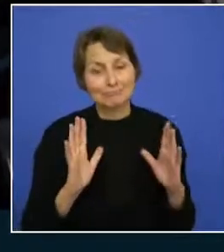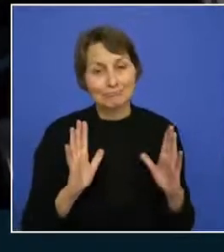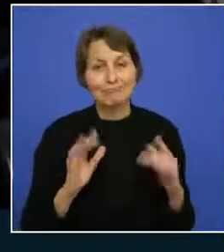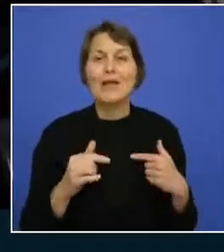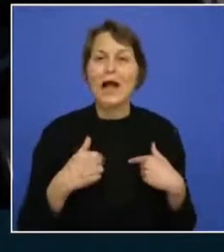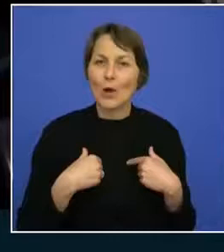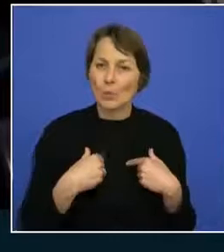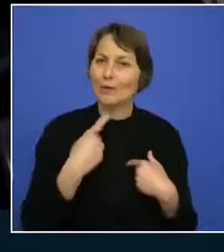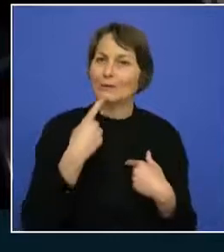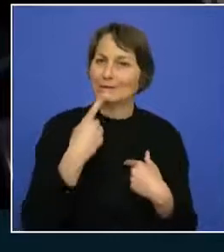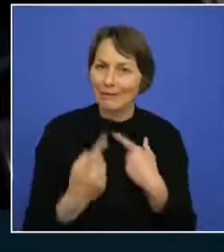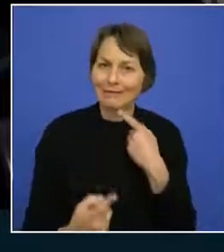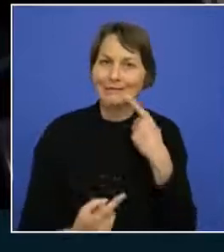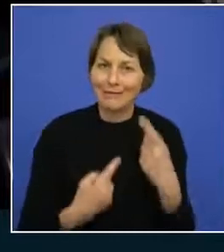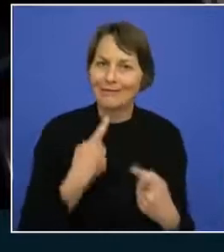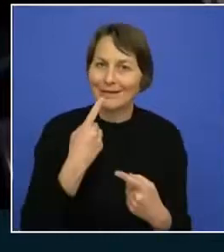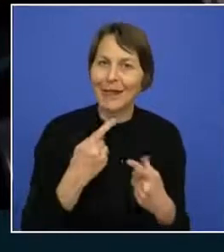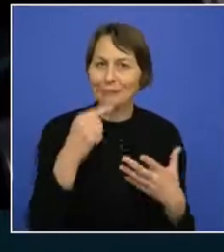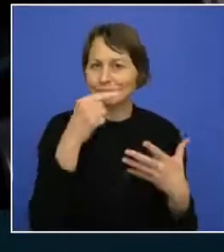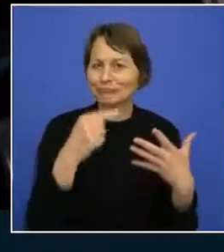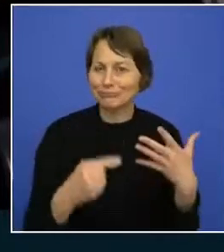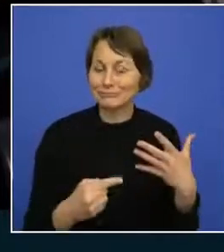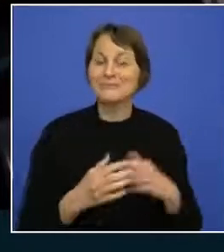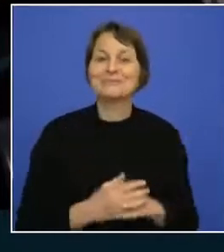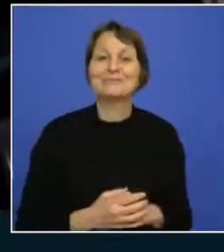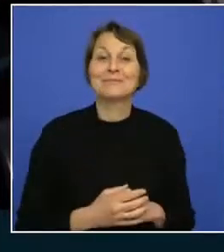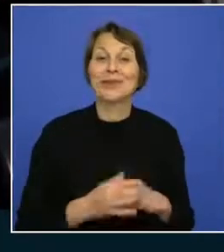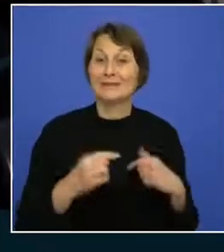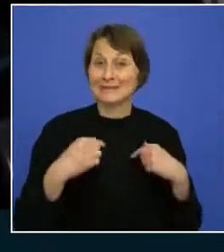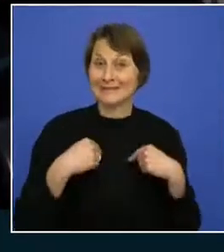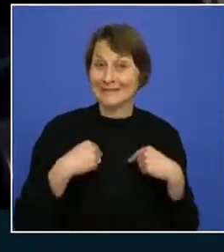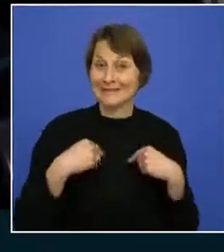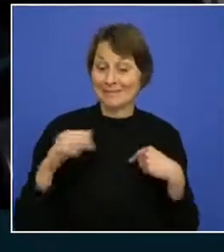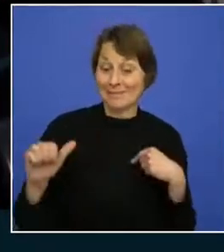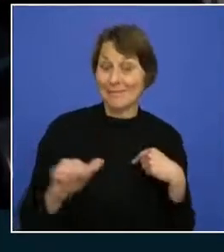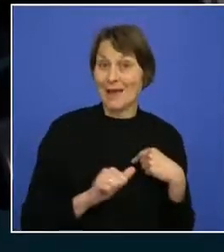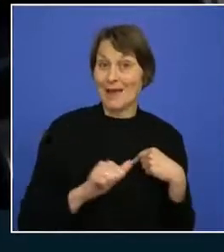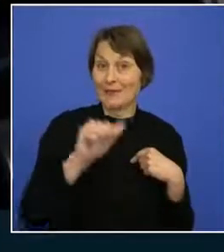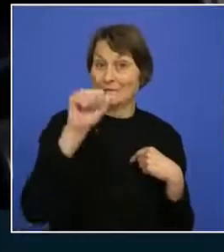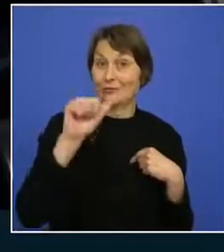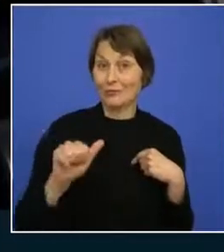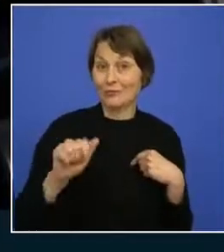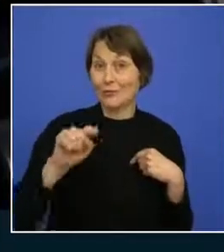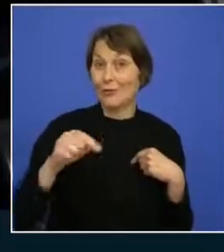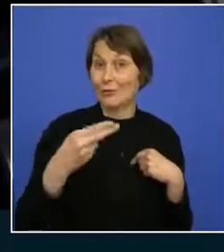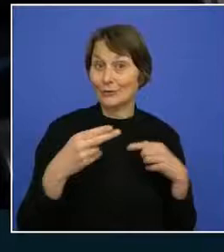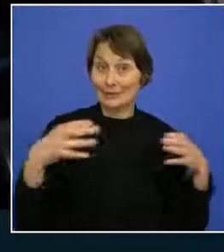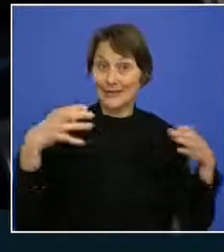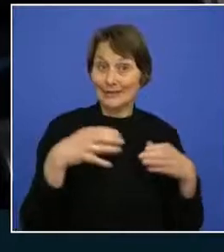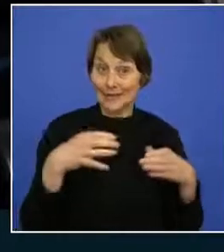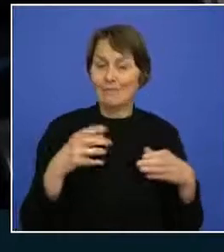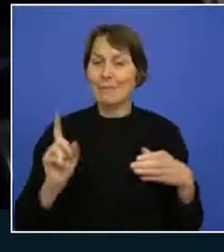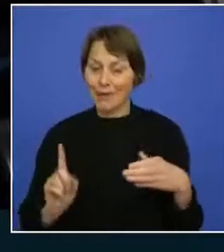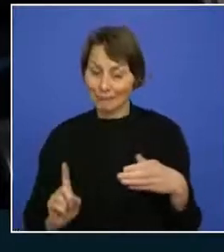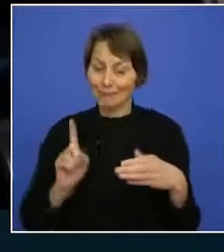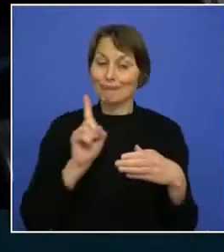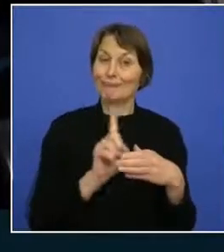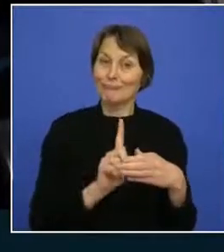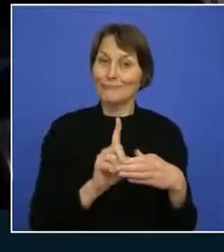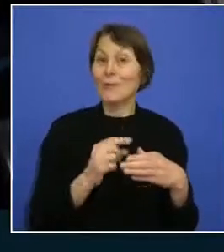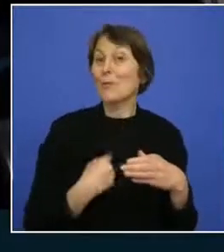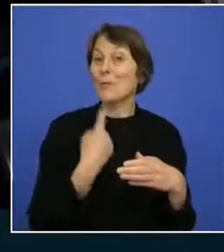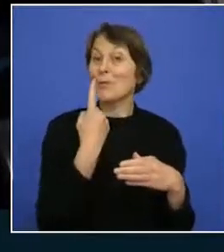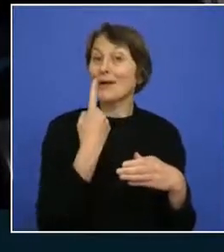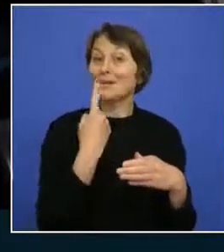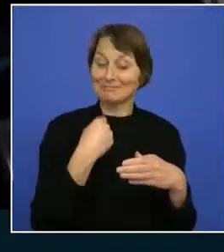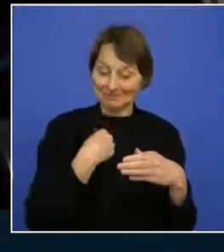the announcement myself. So, I joined the Azure Thursday team as one of their hosts, and happy